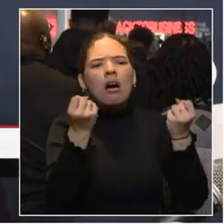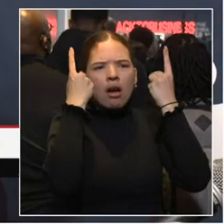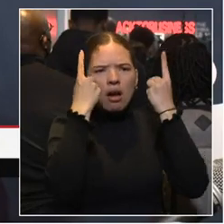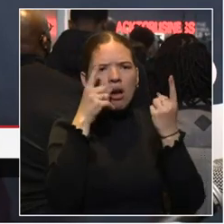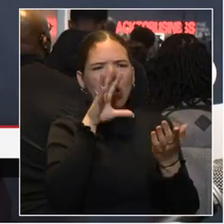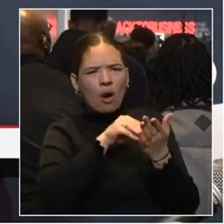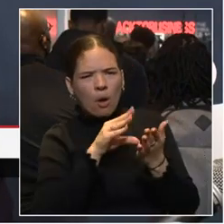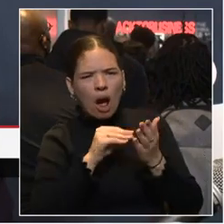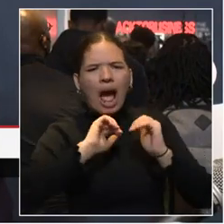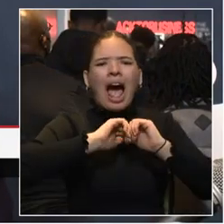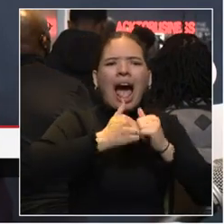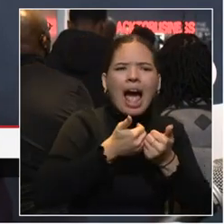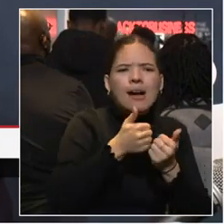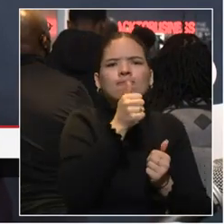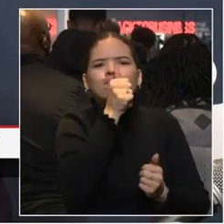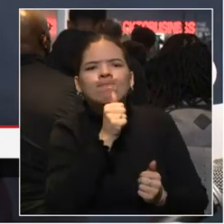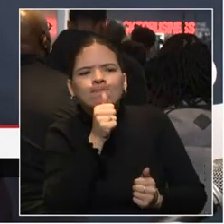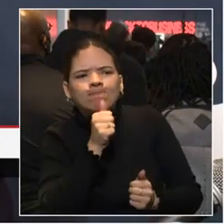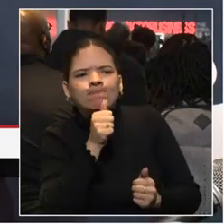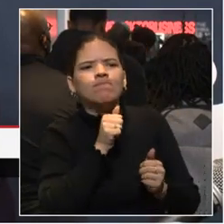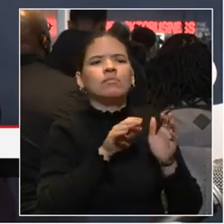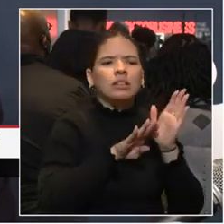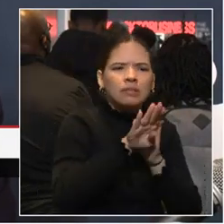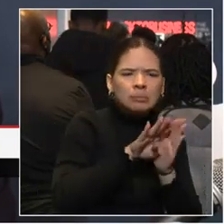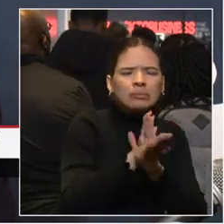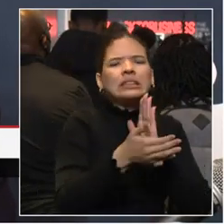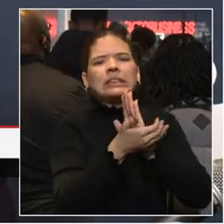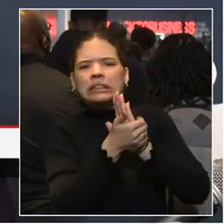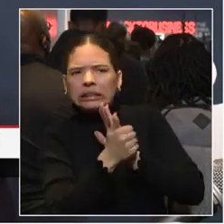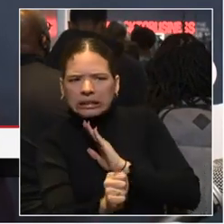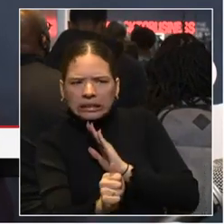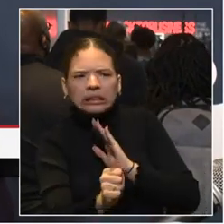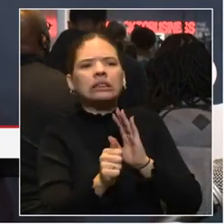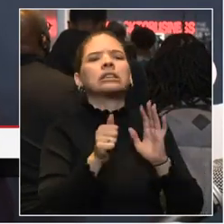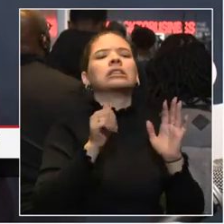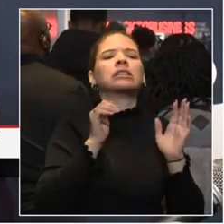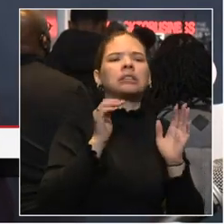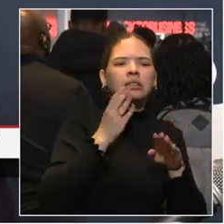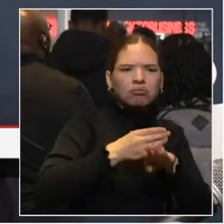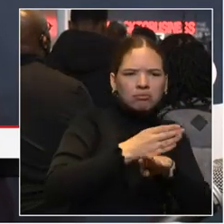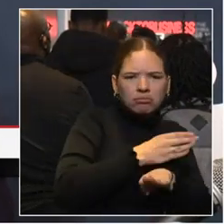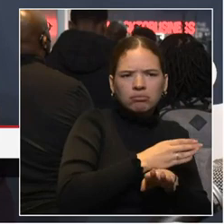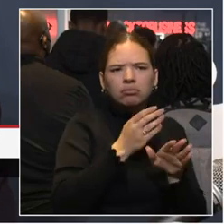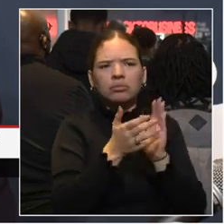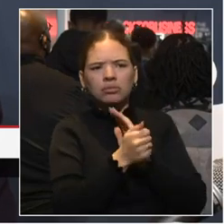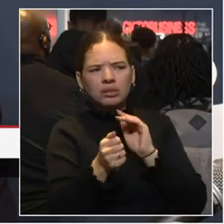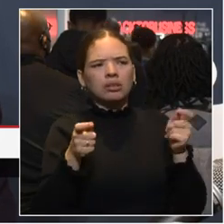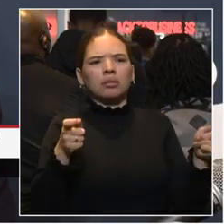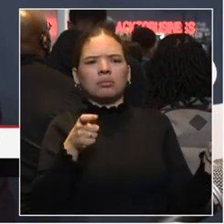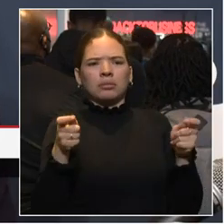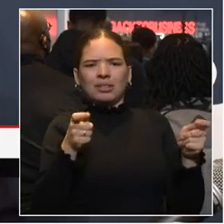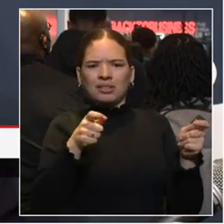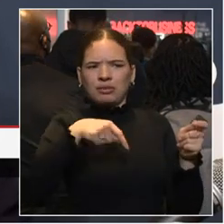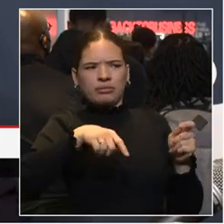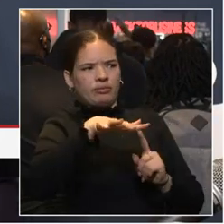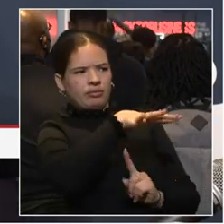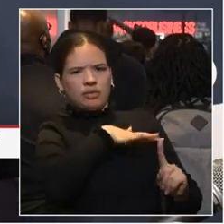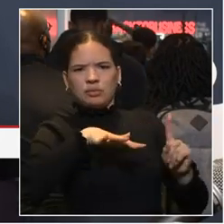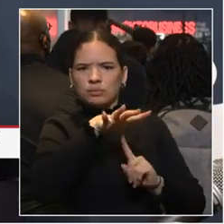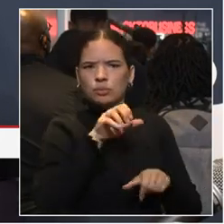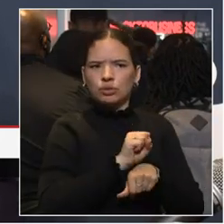is giving you tools where you're learning to be in a work environment and excel